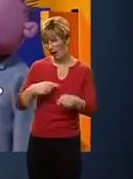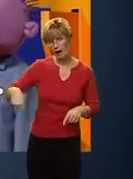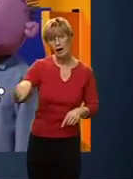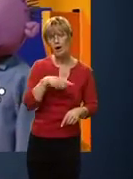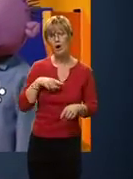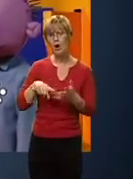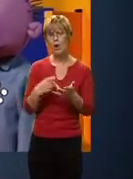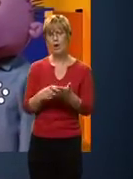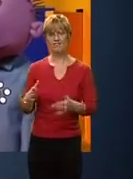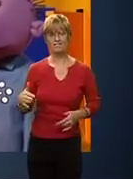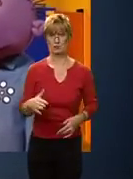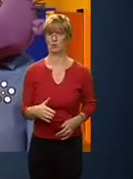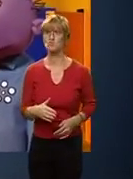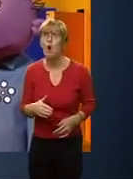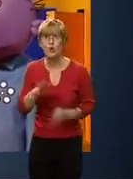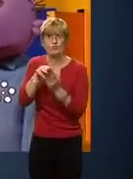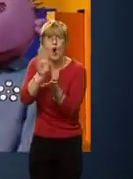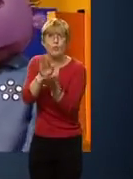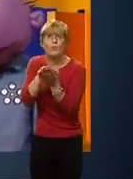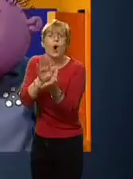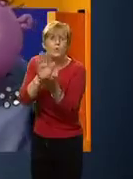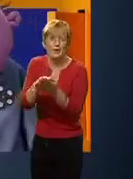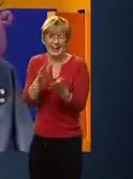they talk like fish?